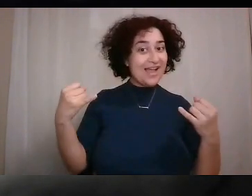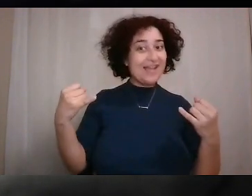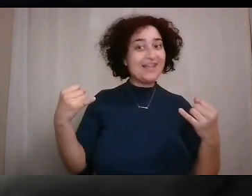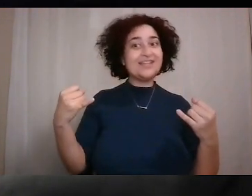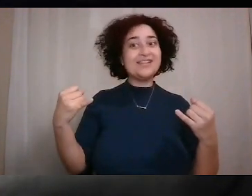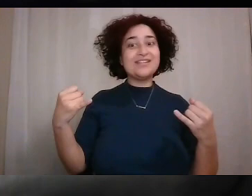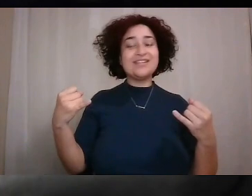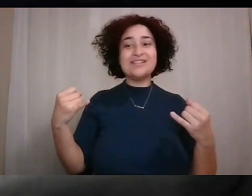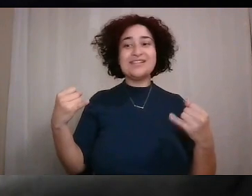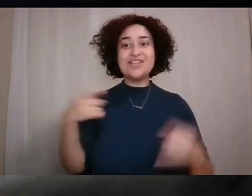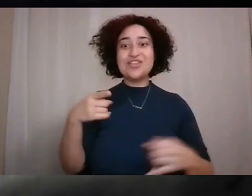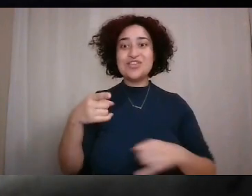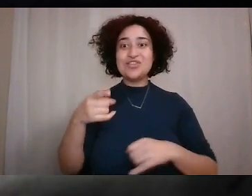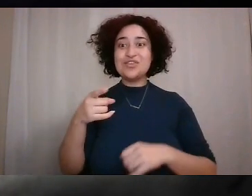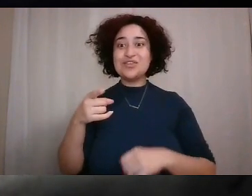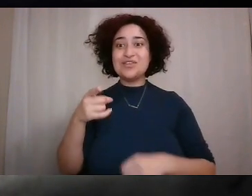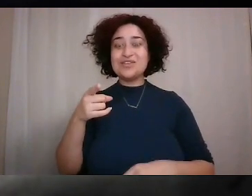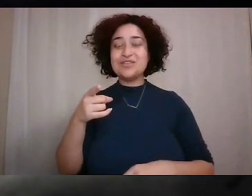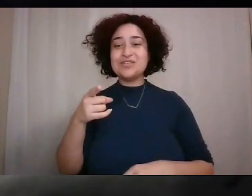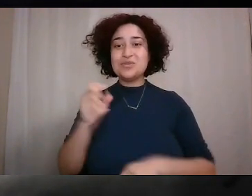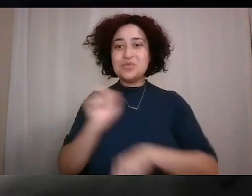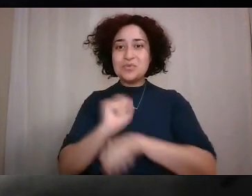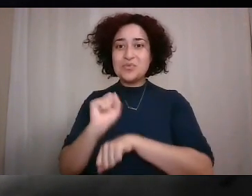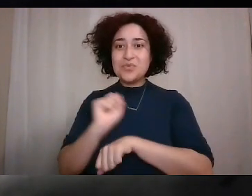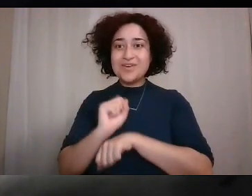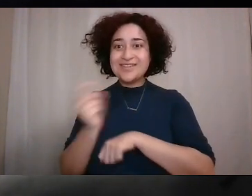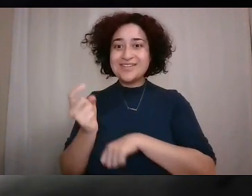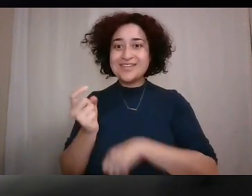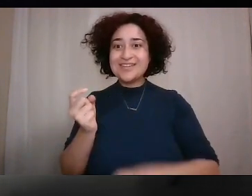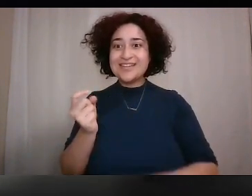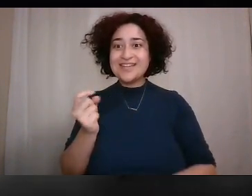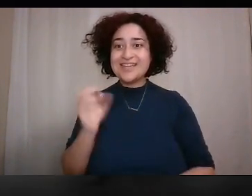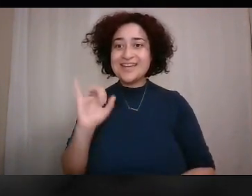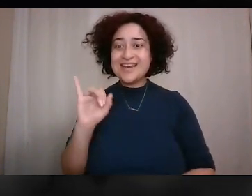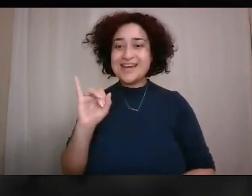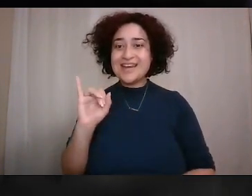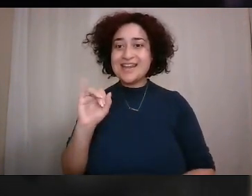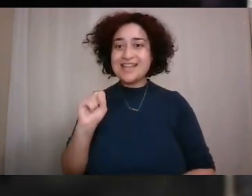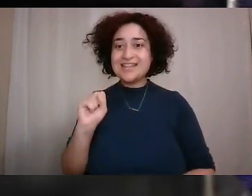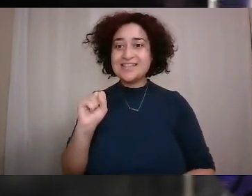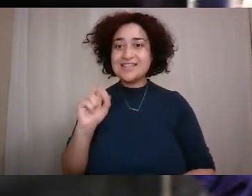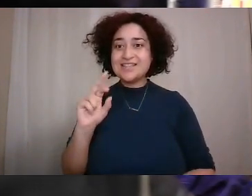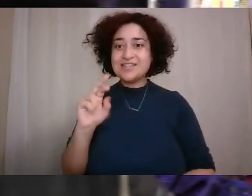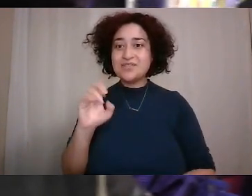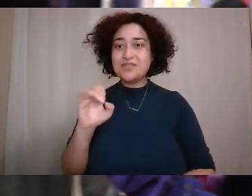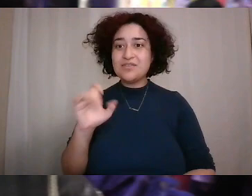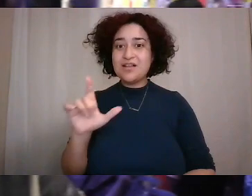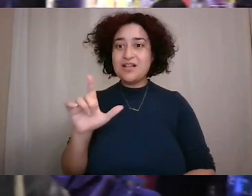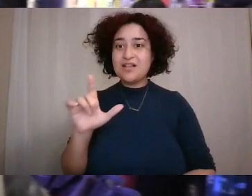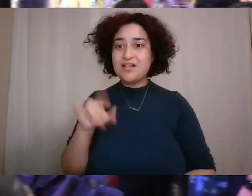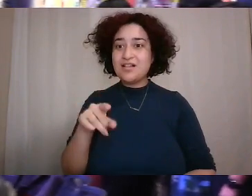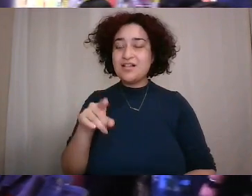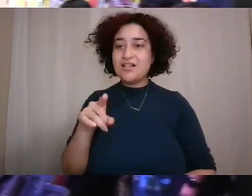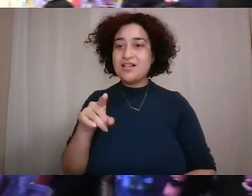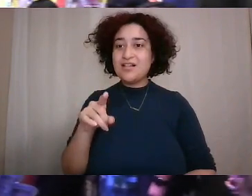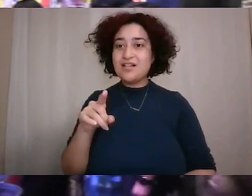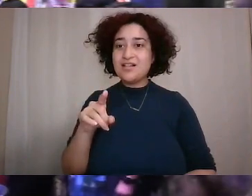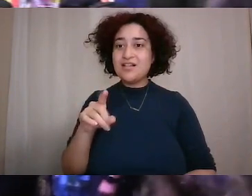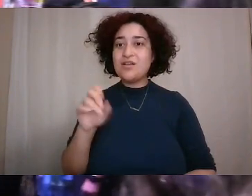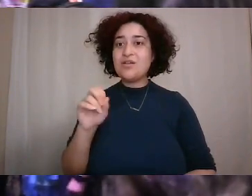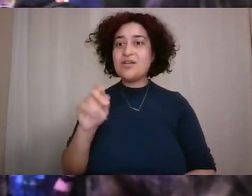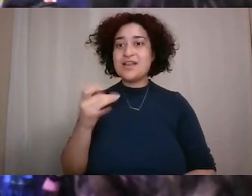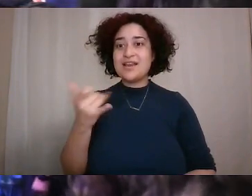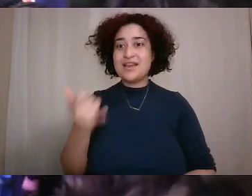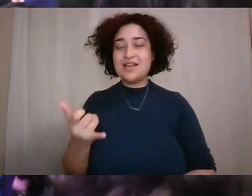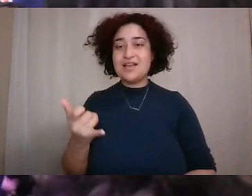here. So Kevin, you're here. And Jose Luis, you're there, right? And we're going to go the least amount